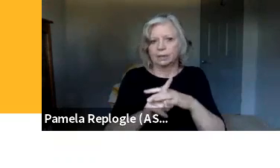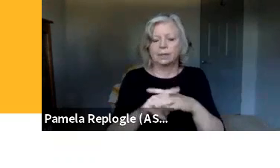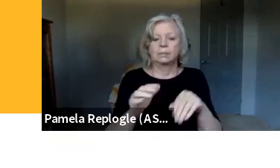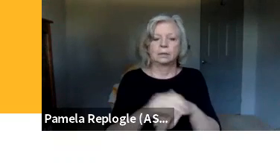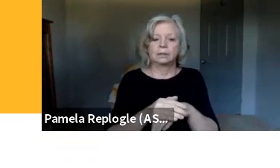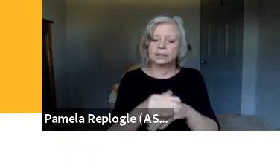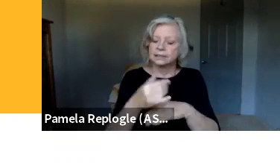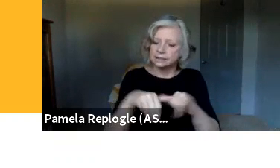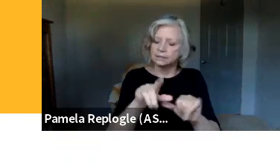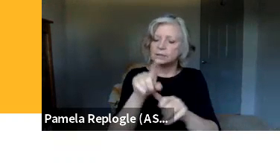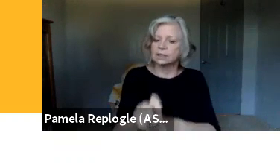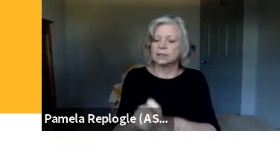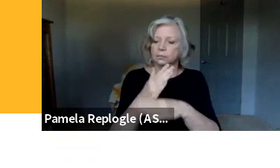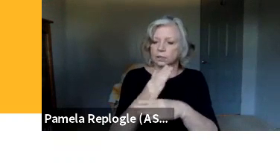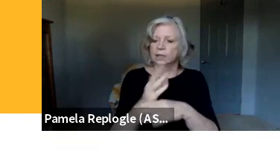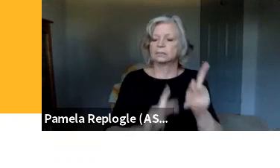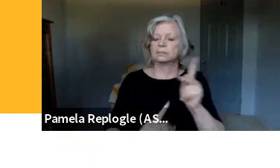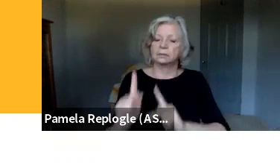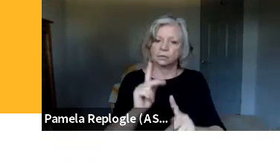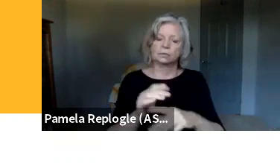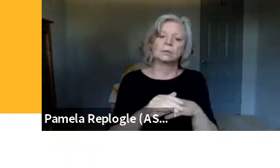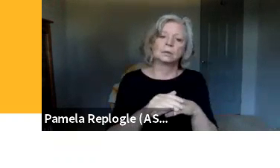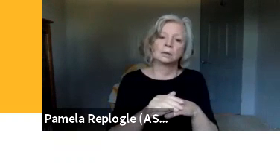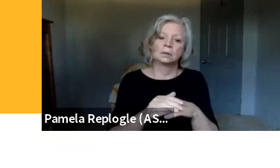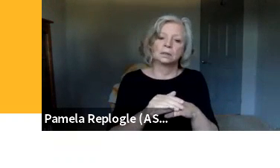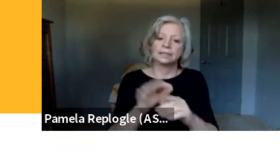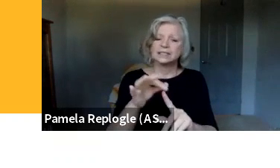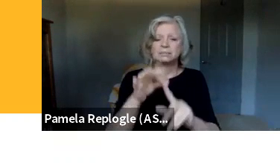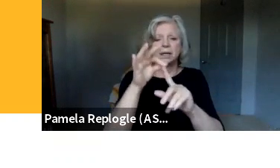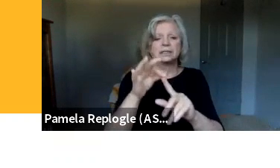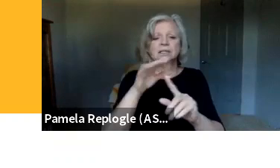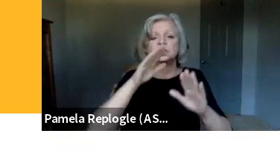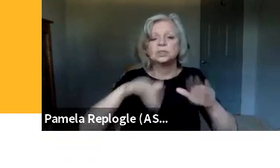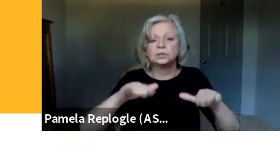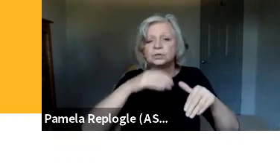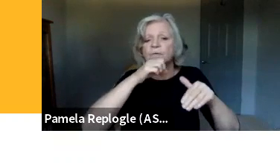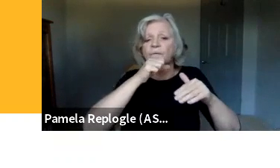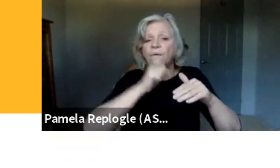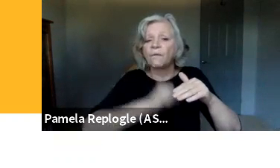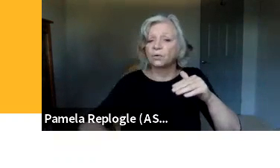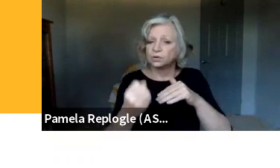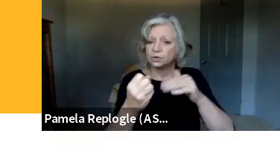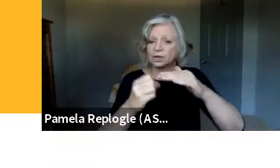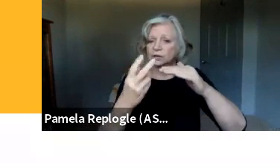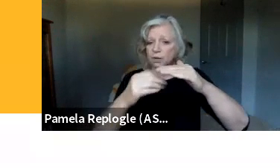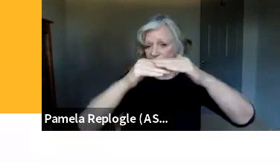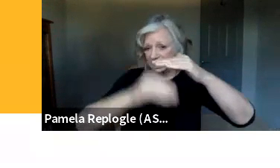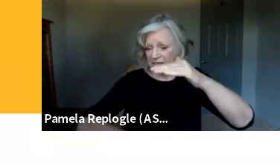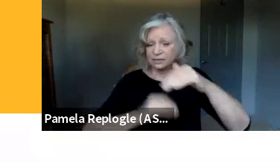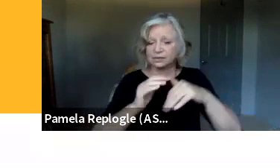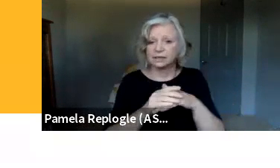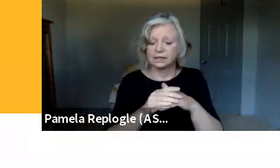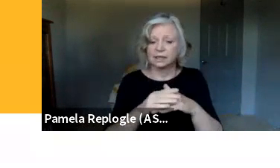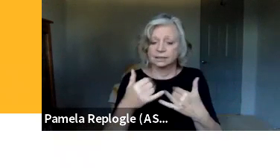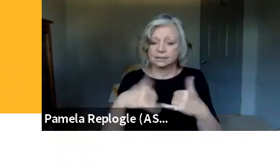be vaccinated, as Dr. Moss mentioned, primarily children under 12, there will be masking that will be required in certain